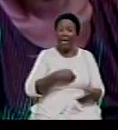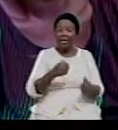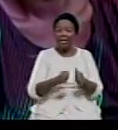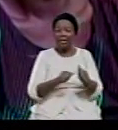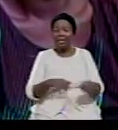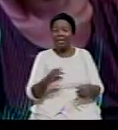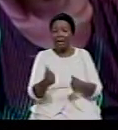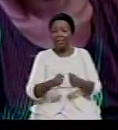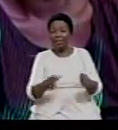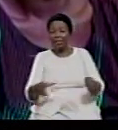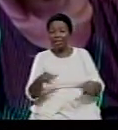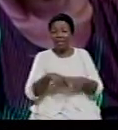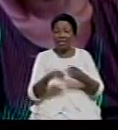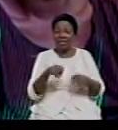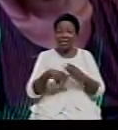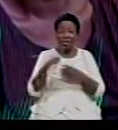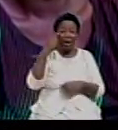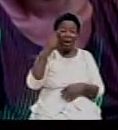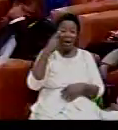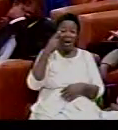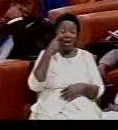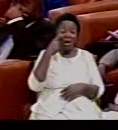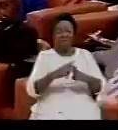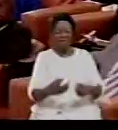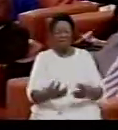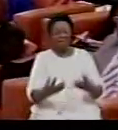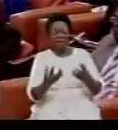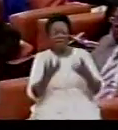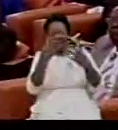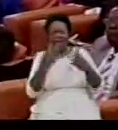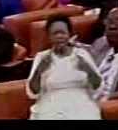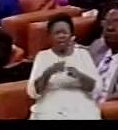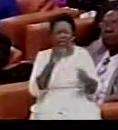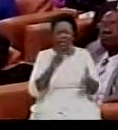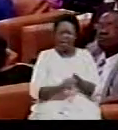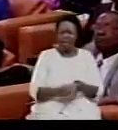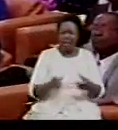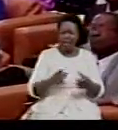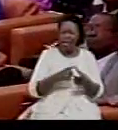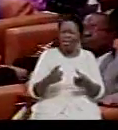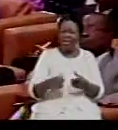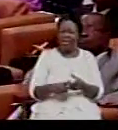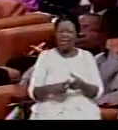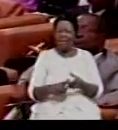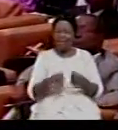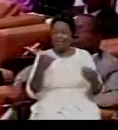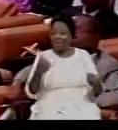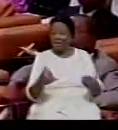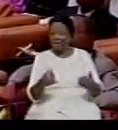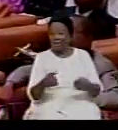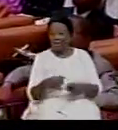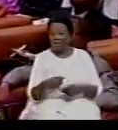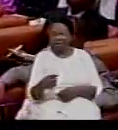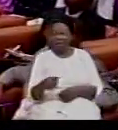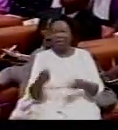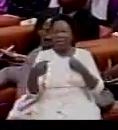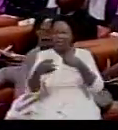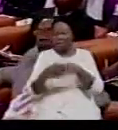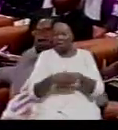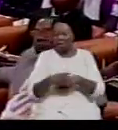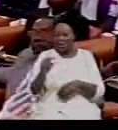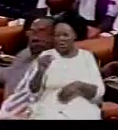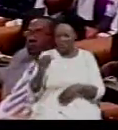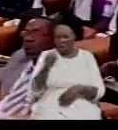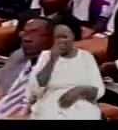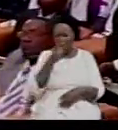swollen, even your eyeballs are swollen. And then they say, okay, come now. I'm not coming again. Take your pastor away.